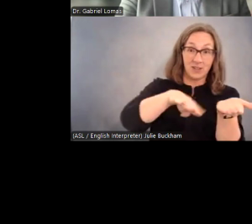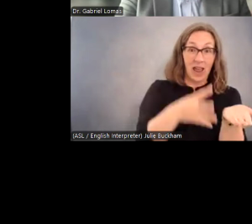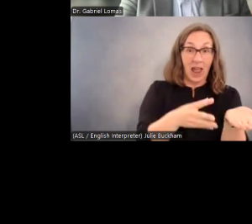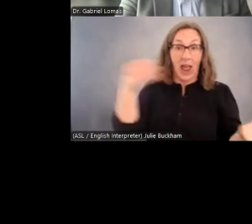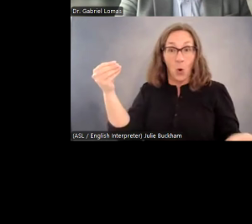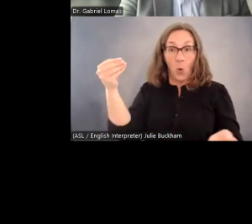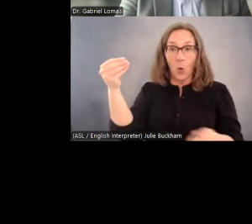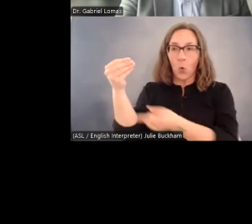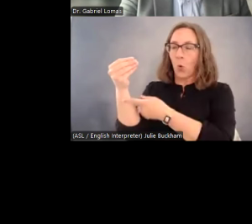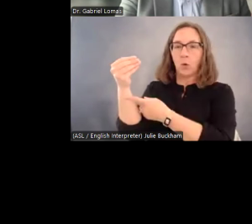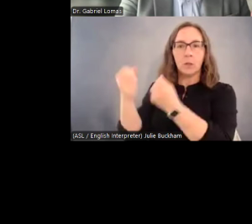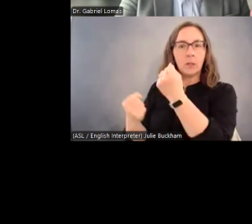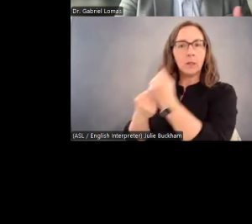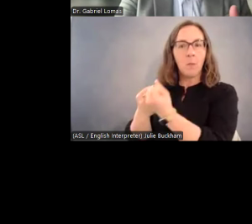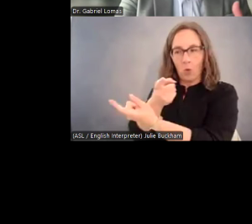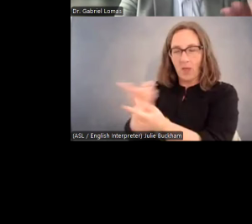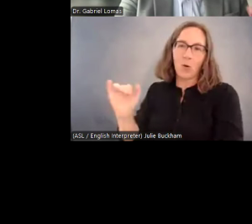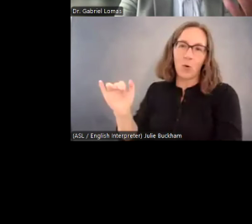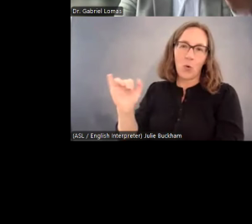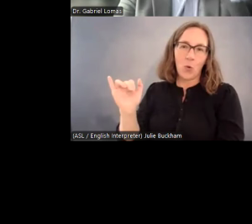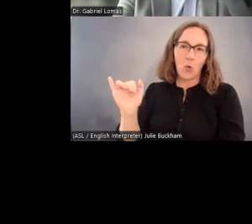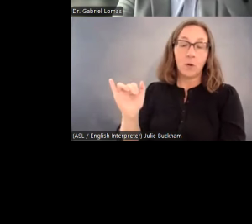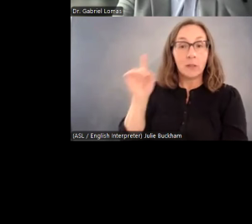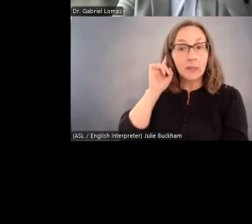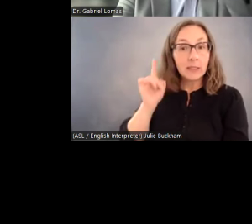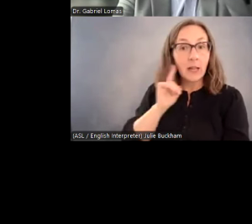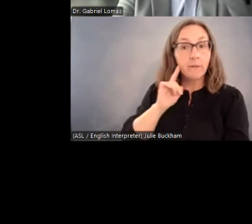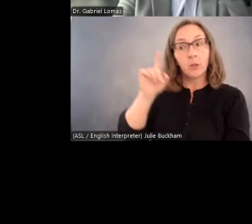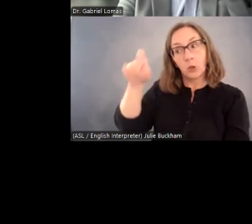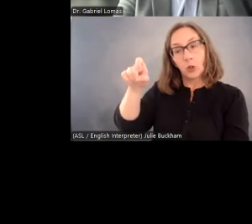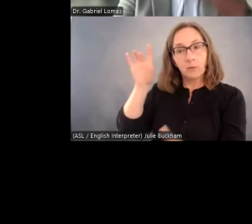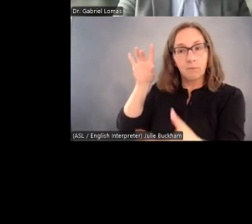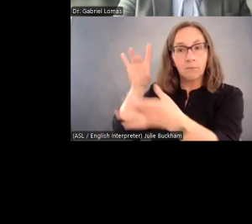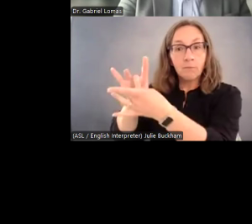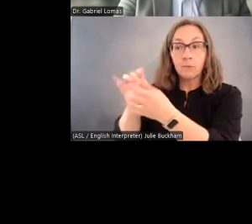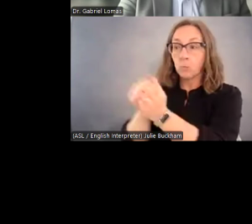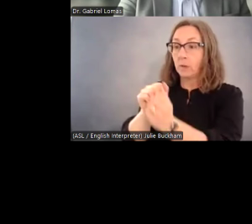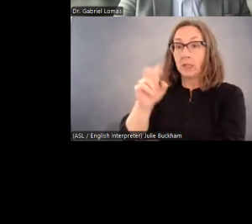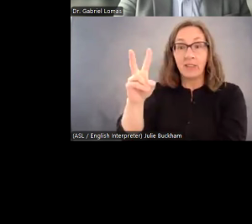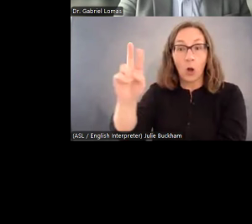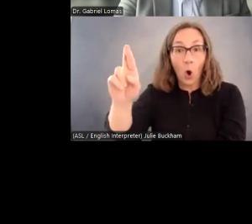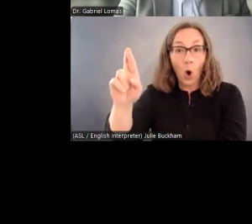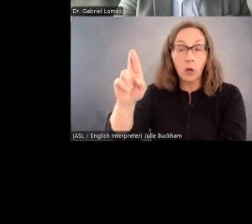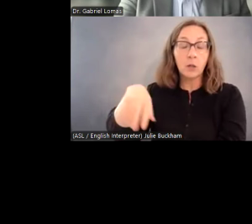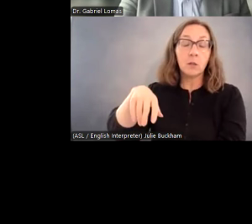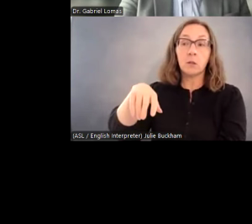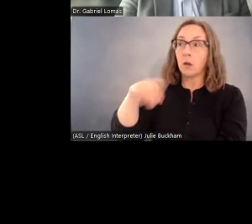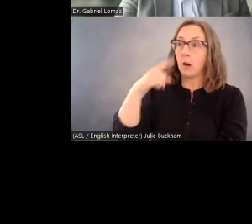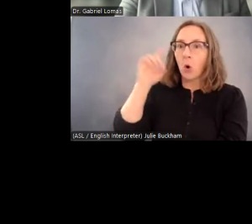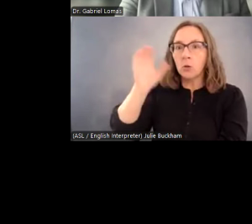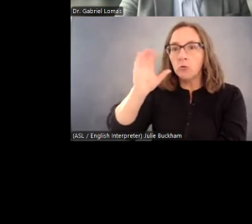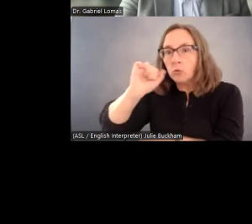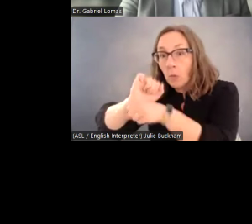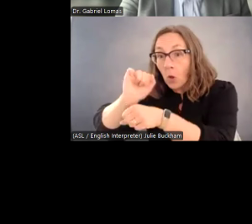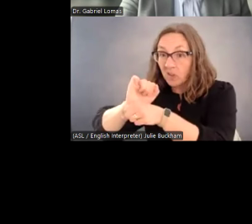we have supports there as well. So deaf people should be connected with the VR system to find employment, because employment is